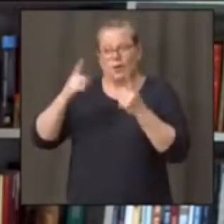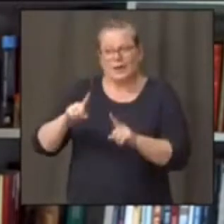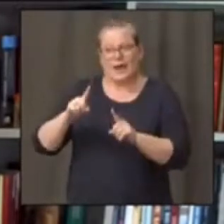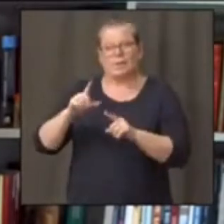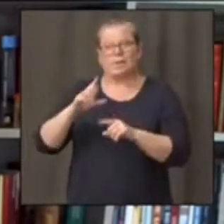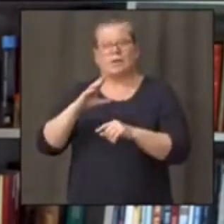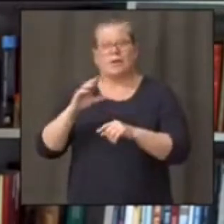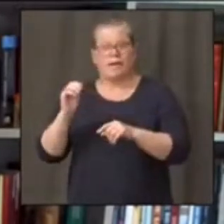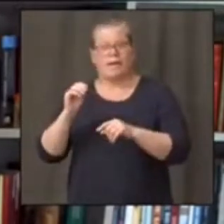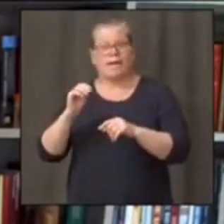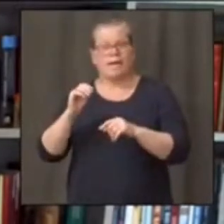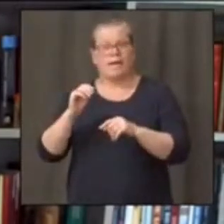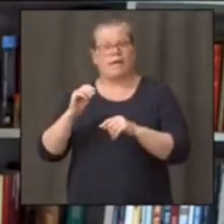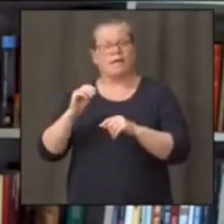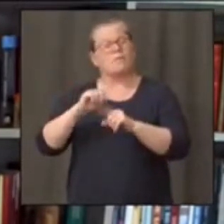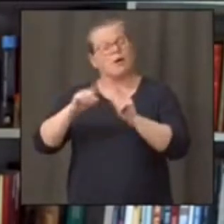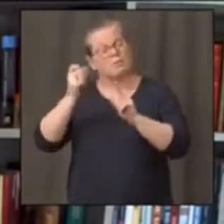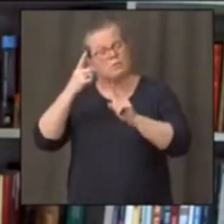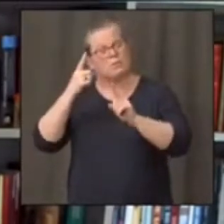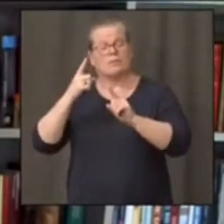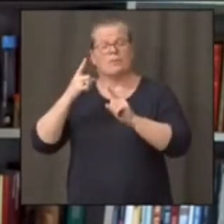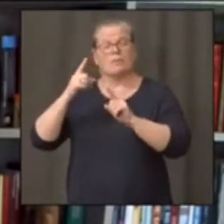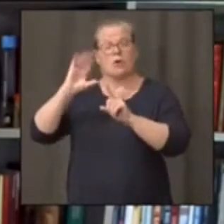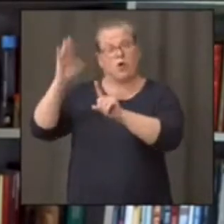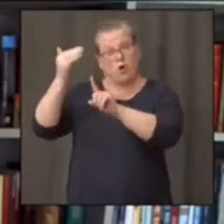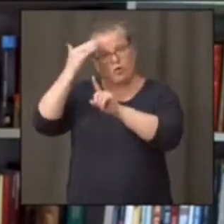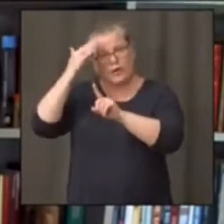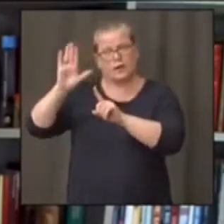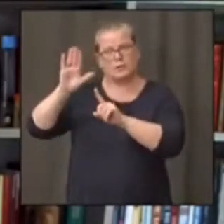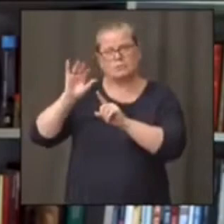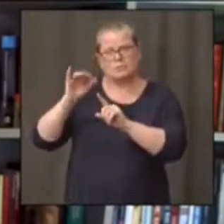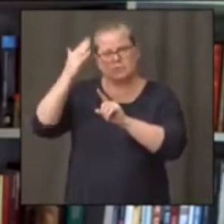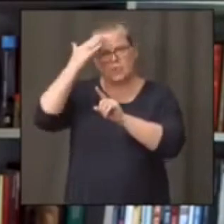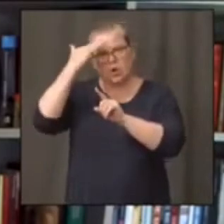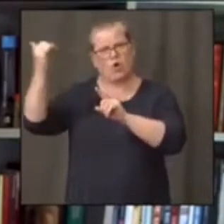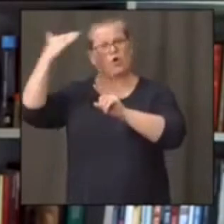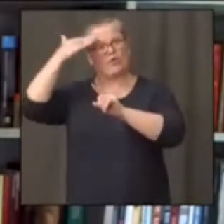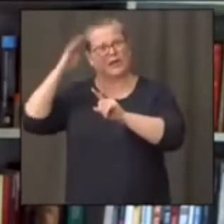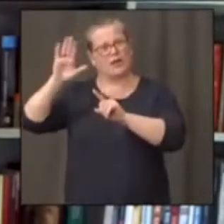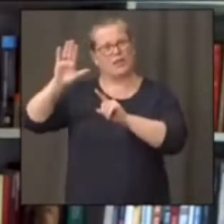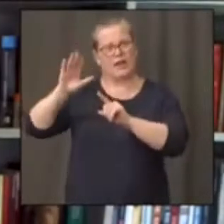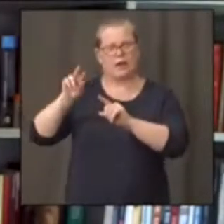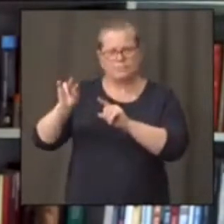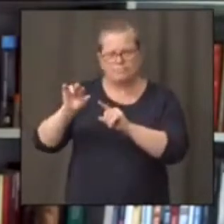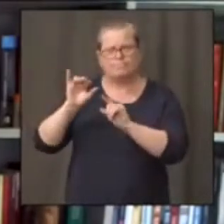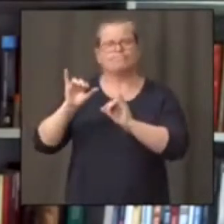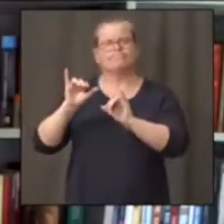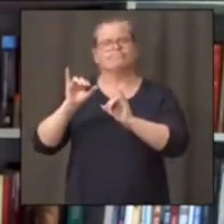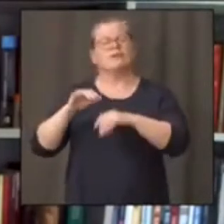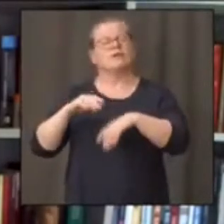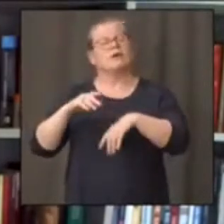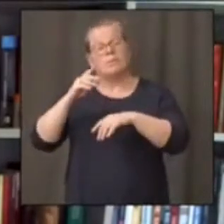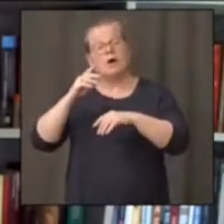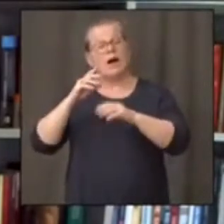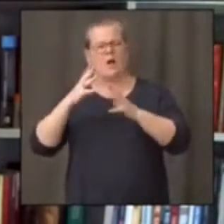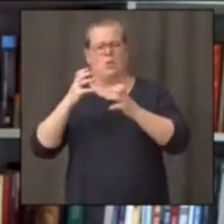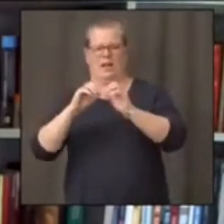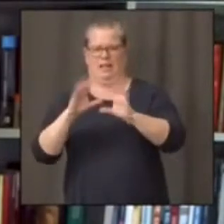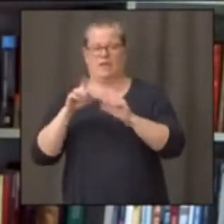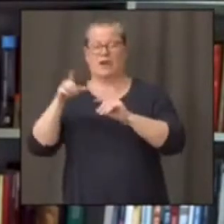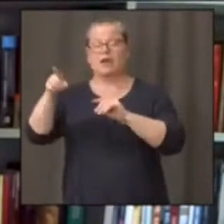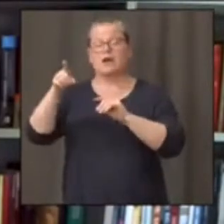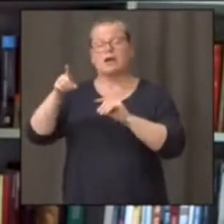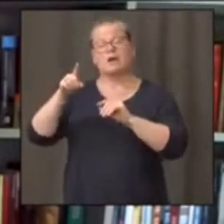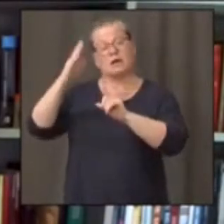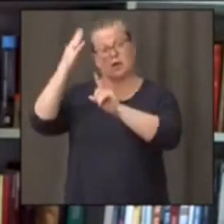just say one clarification. So the data, and this is probably the best data out there that's coming from Korea, that actually showed increased rates